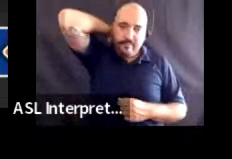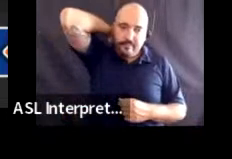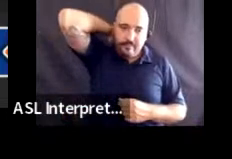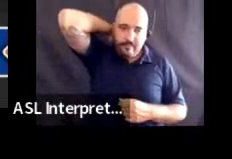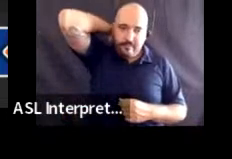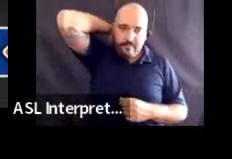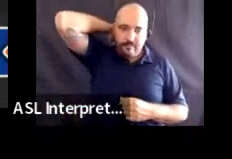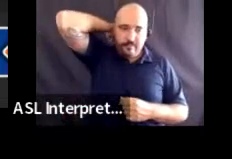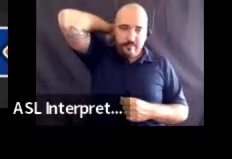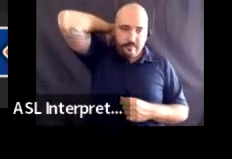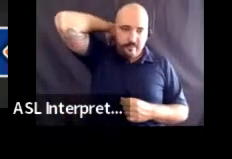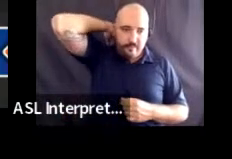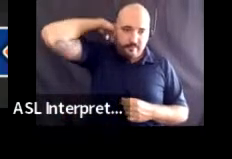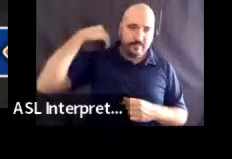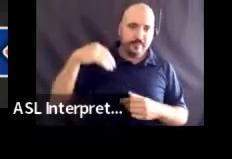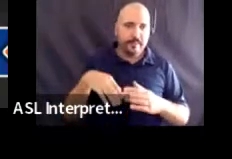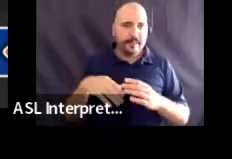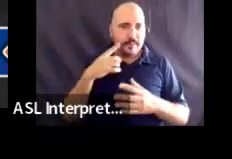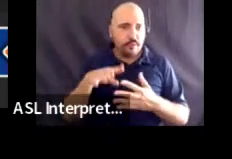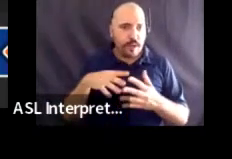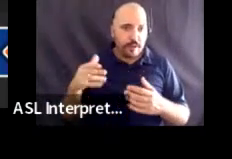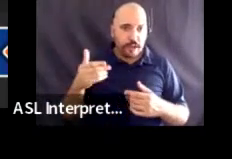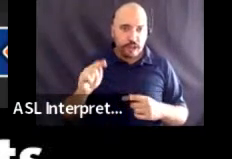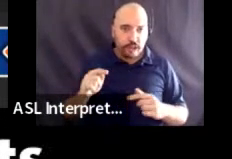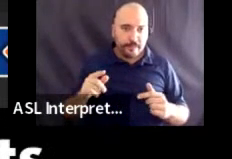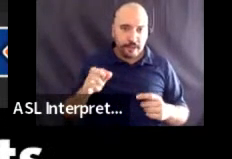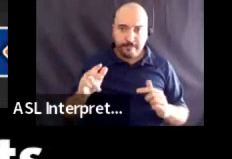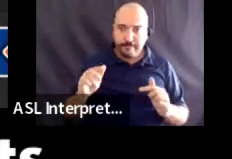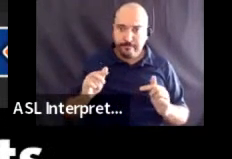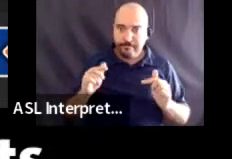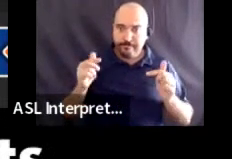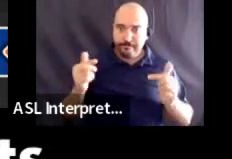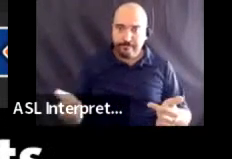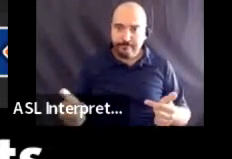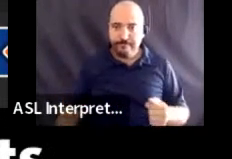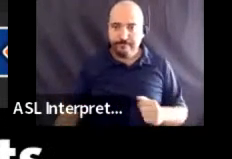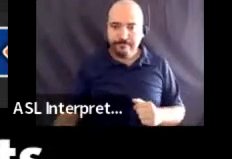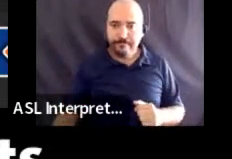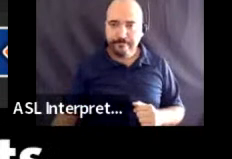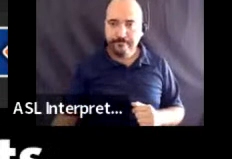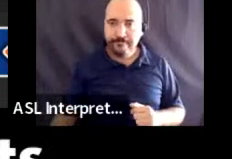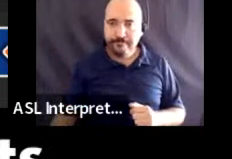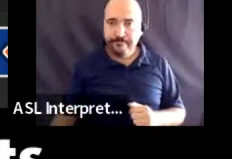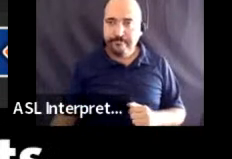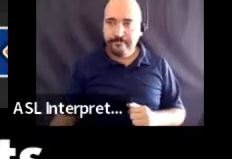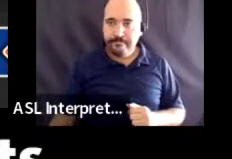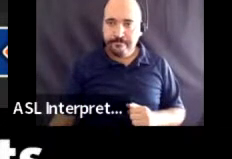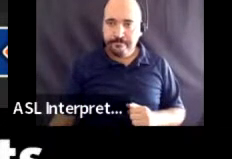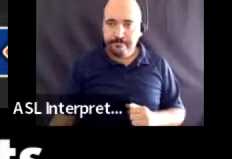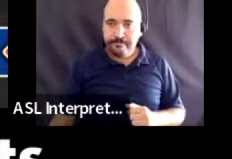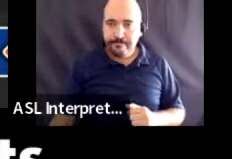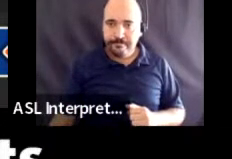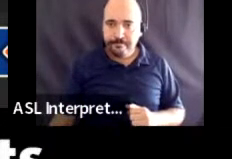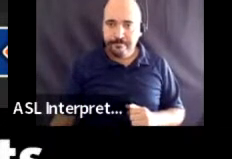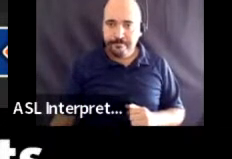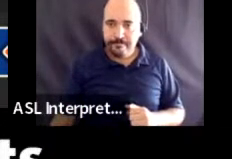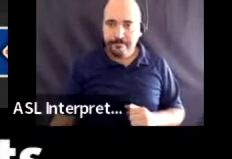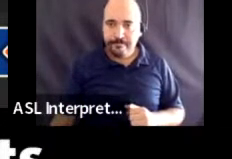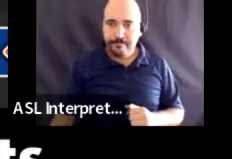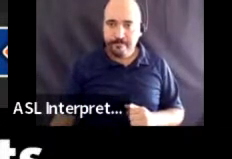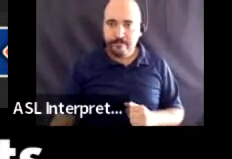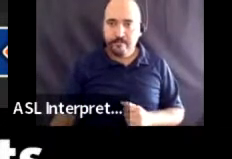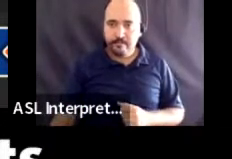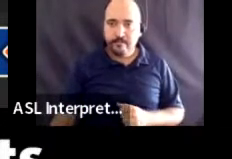The basics for graphs and charts, Peter. Yes, on this slide, you'll see an image